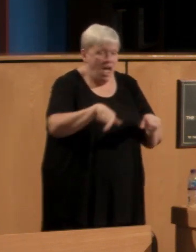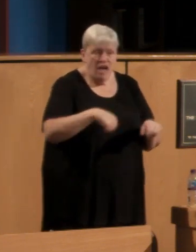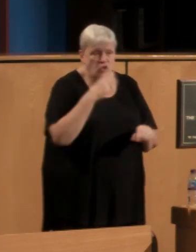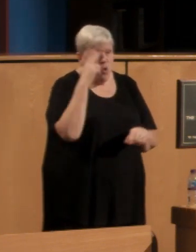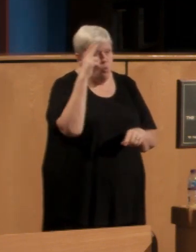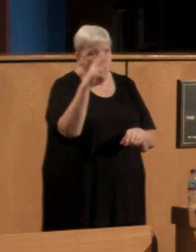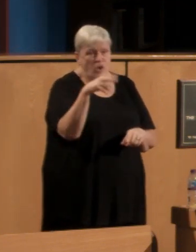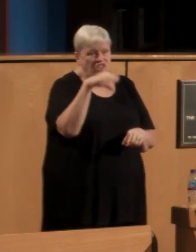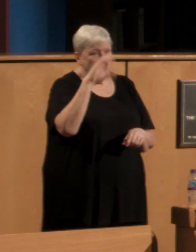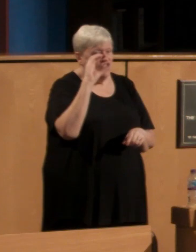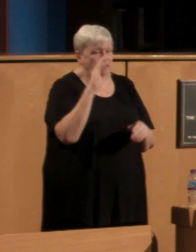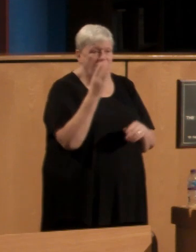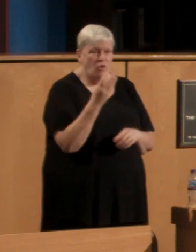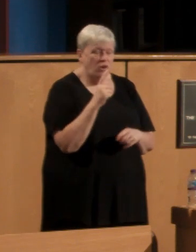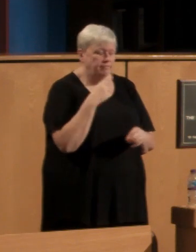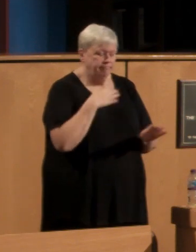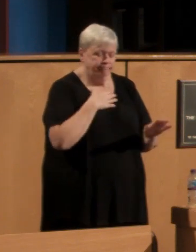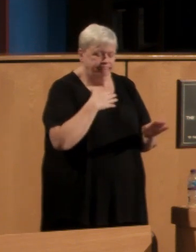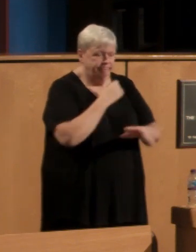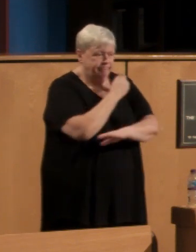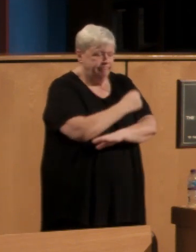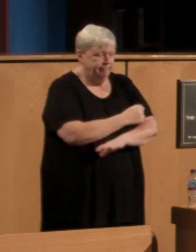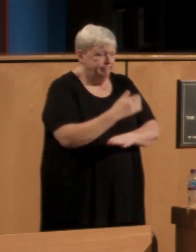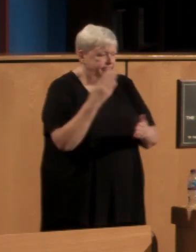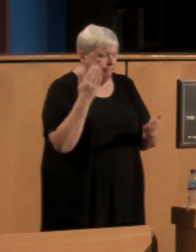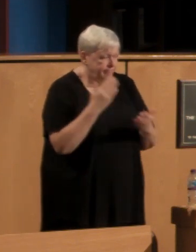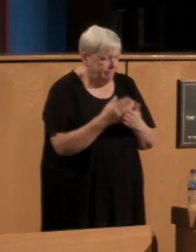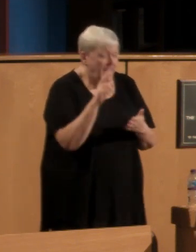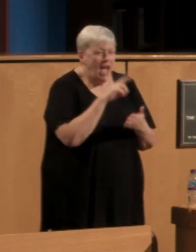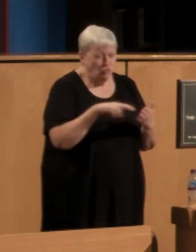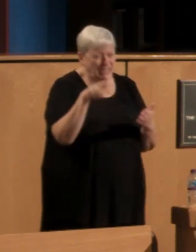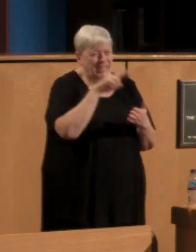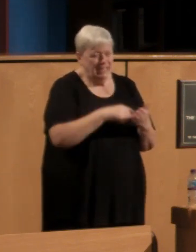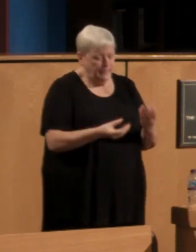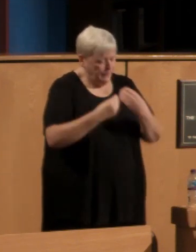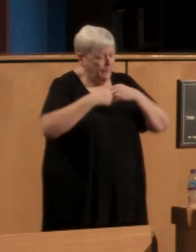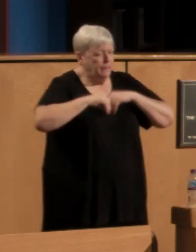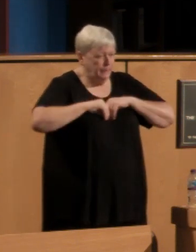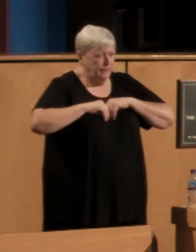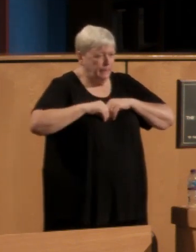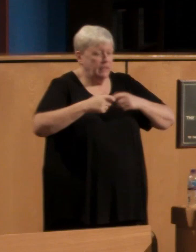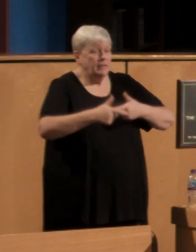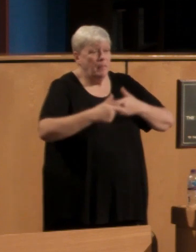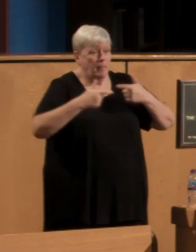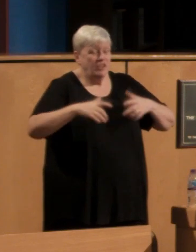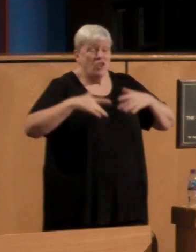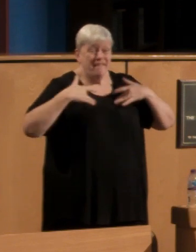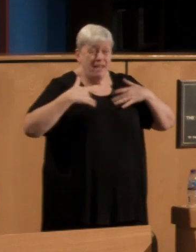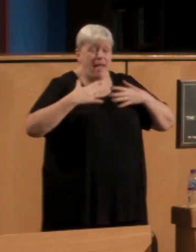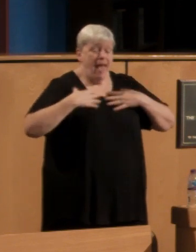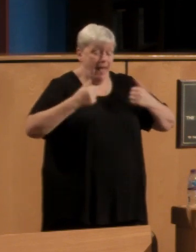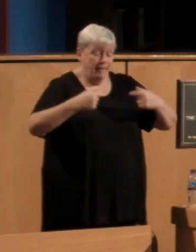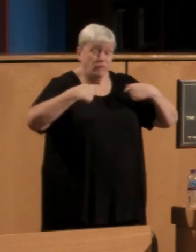but I try to read a lot about horror and take in as much as I feel is healthy for my anxious